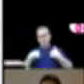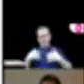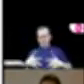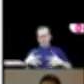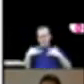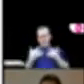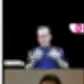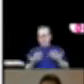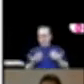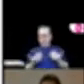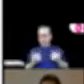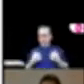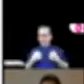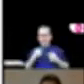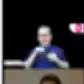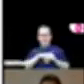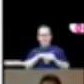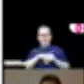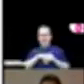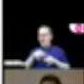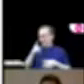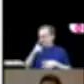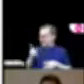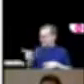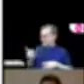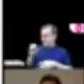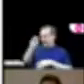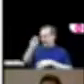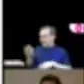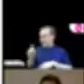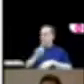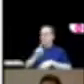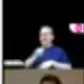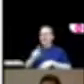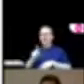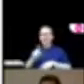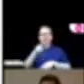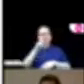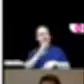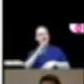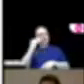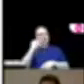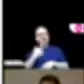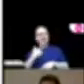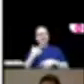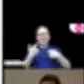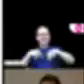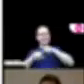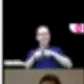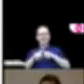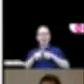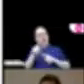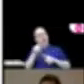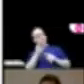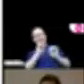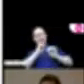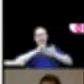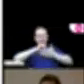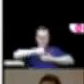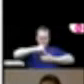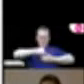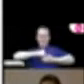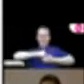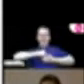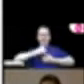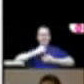the volunteers were like, I was like, oh, these are African women, they're just in a white skin, you know? But the sad part is